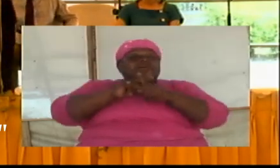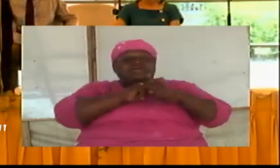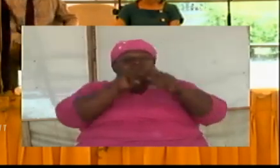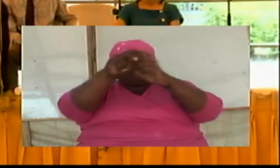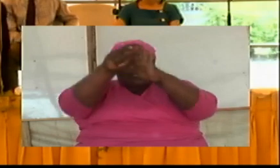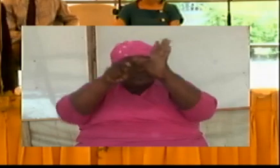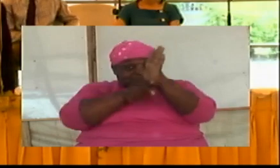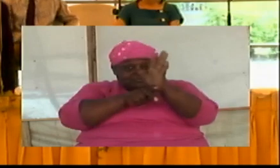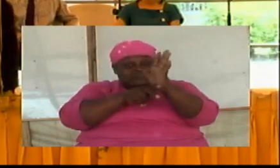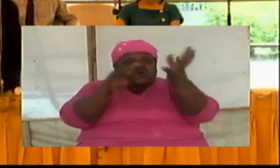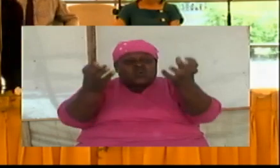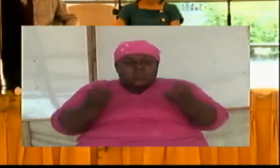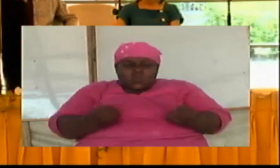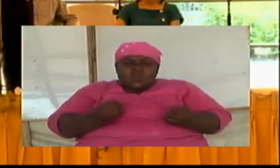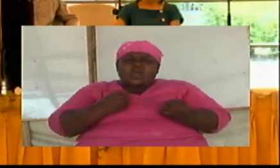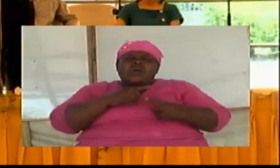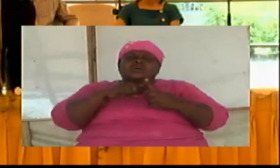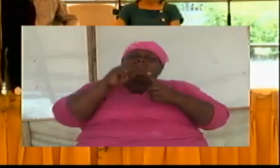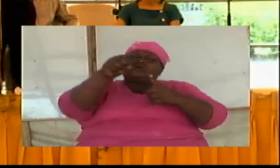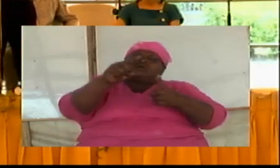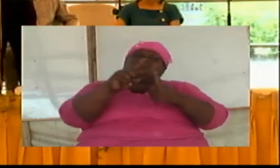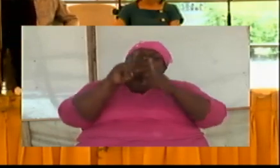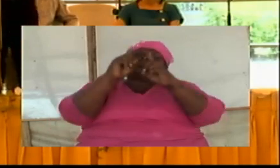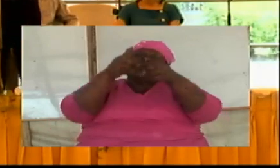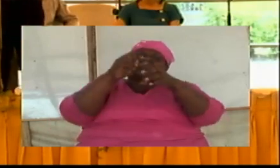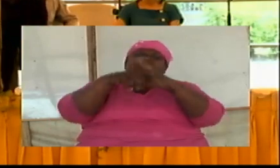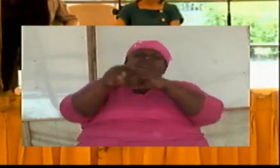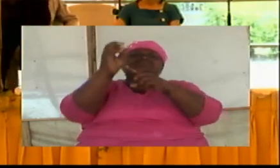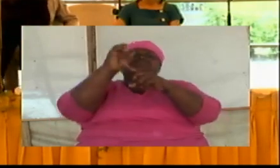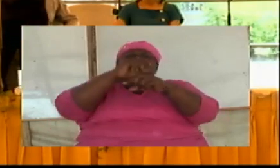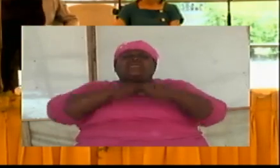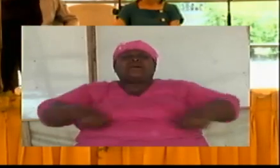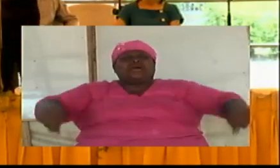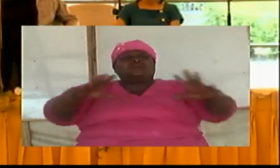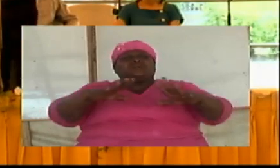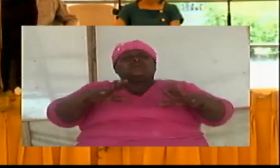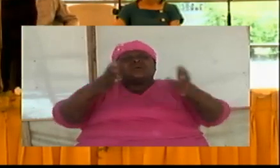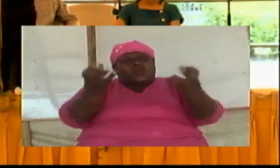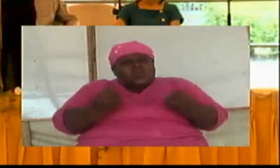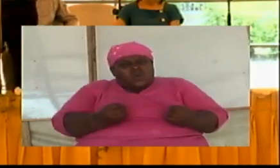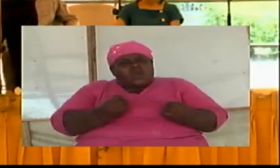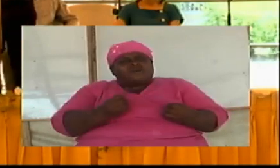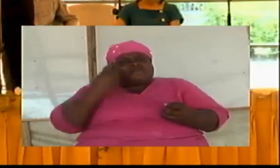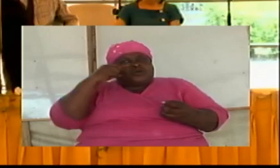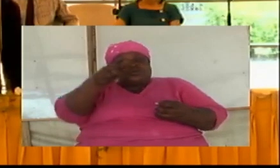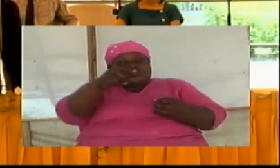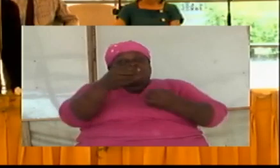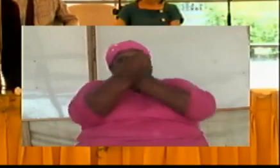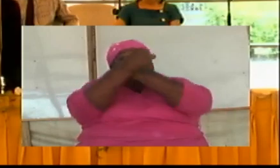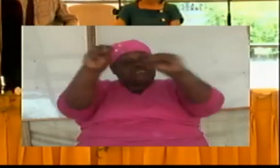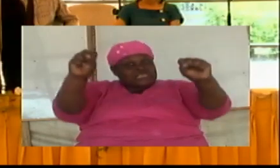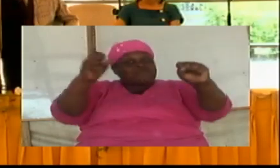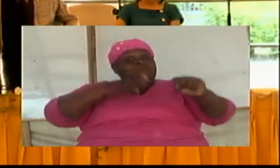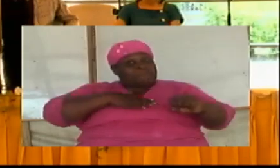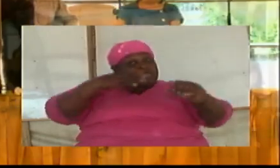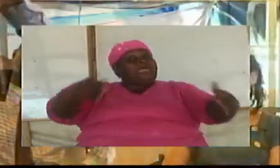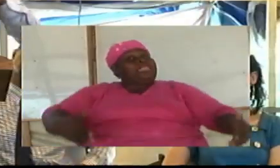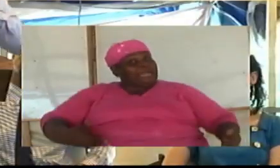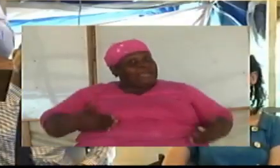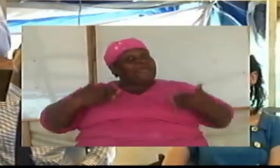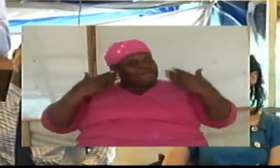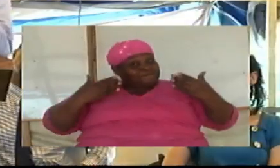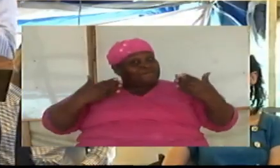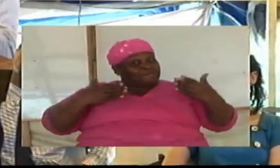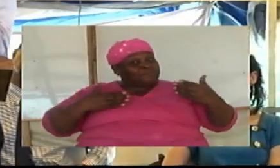land, I want for you to spare my life. And she was not selfish, but she said, I want